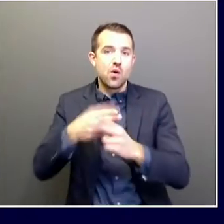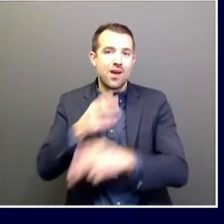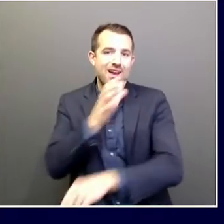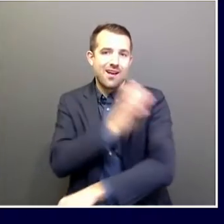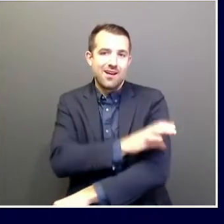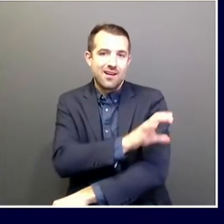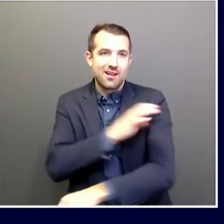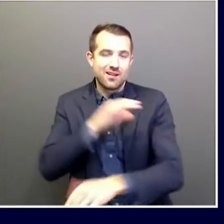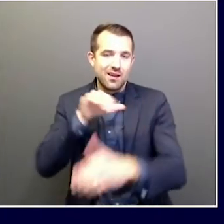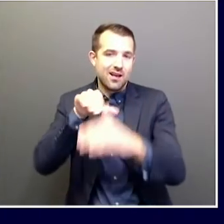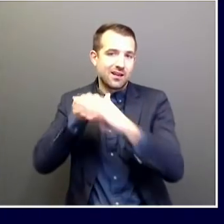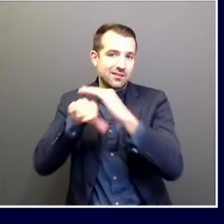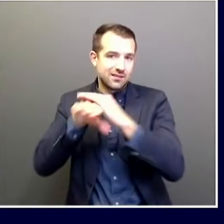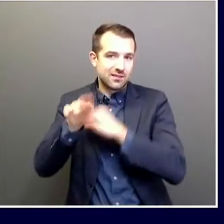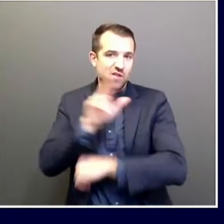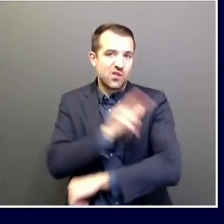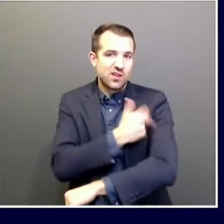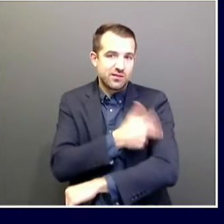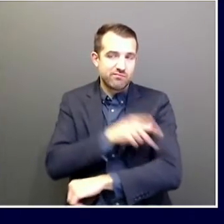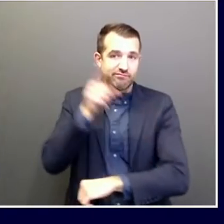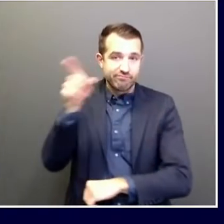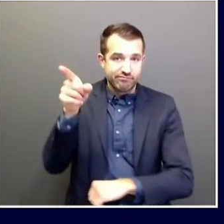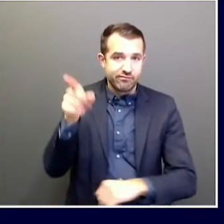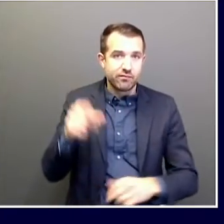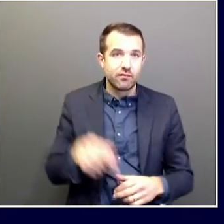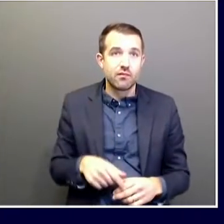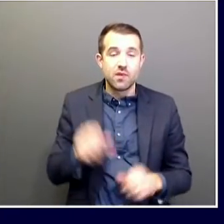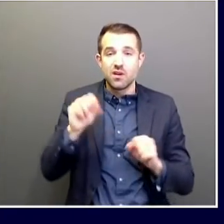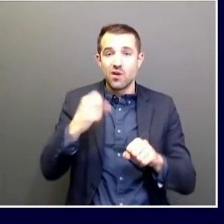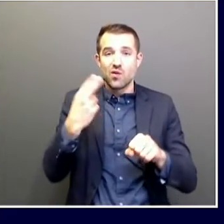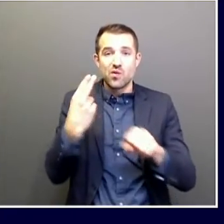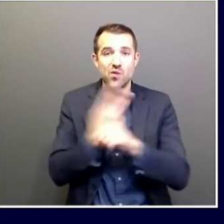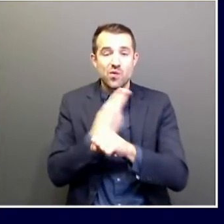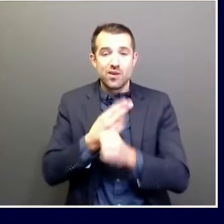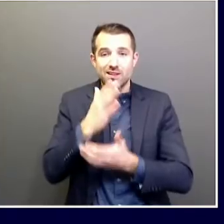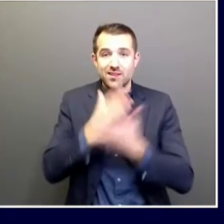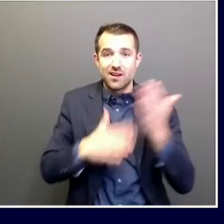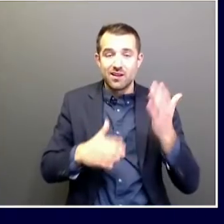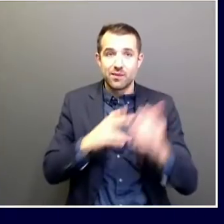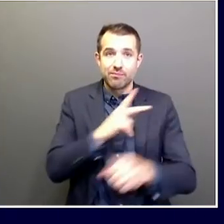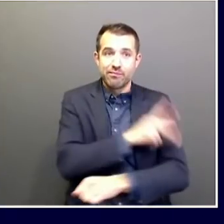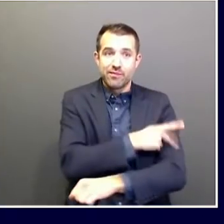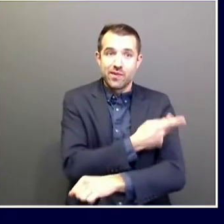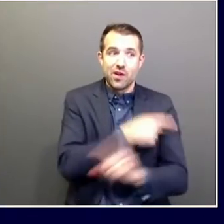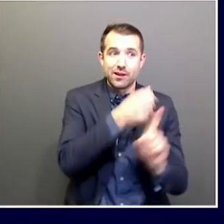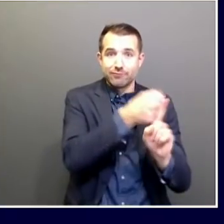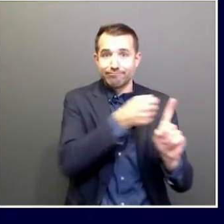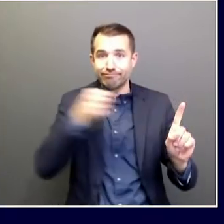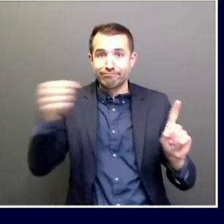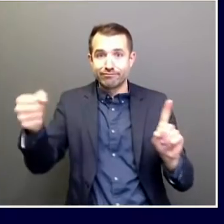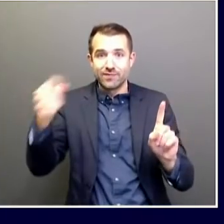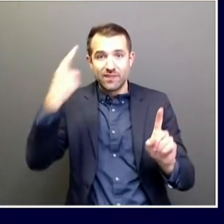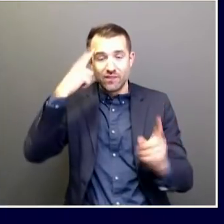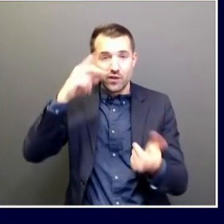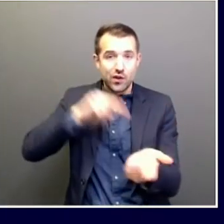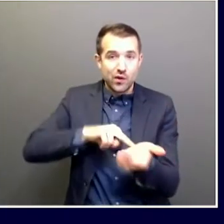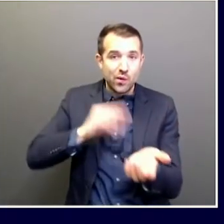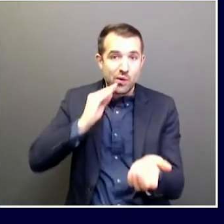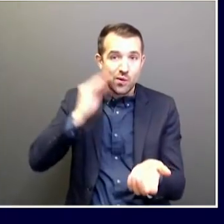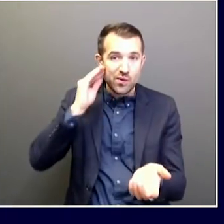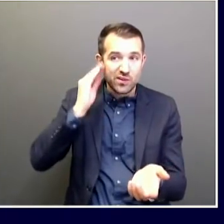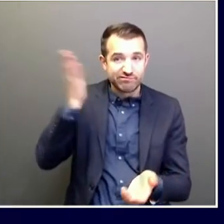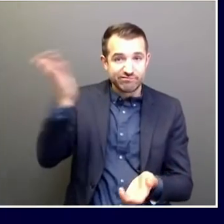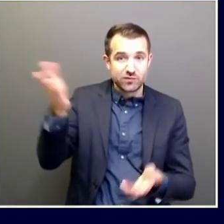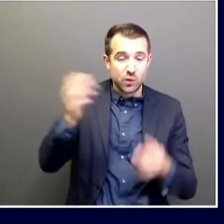nursing facility care. We are continuing to provide resources. Just last month, we provided hospitals with $23